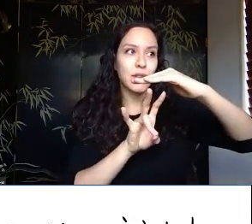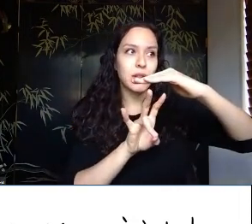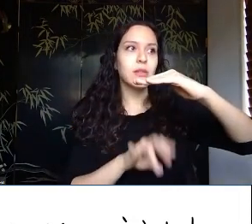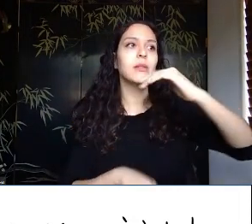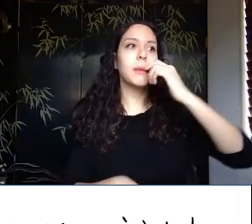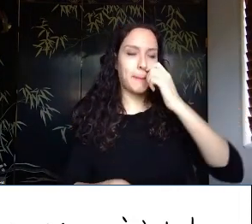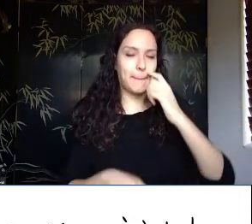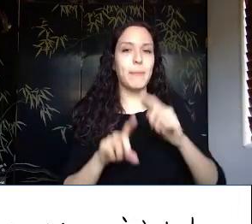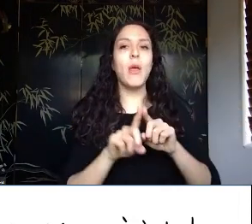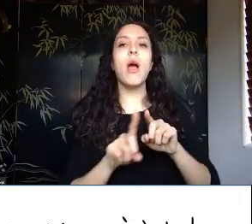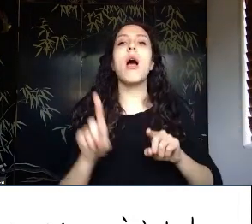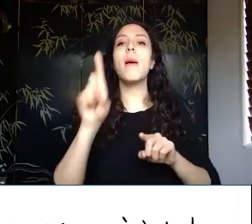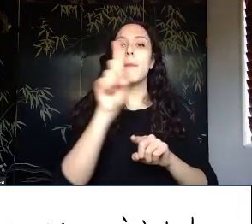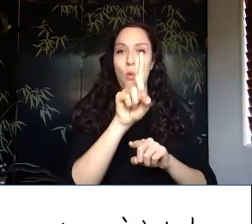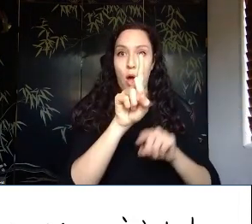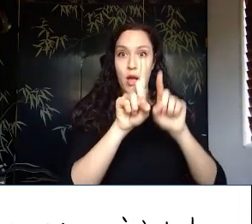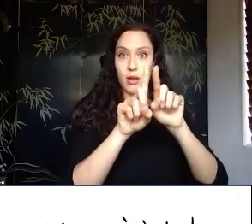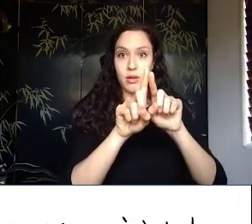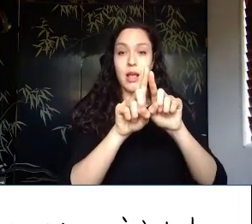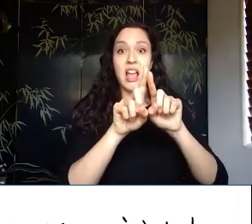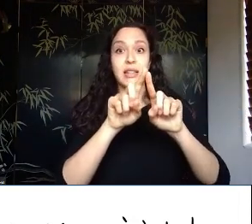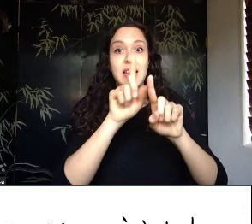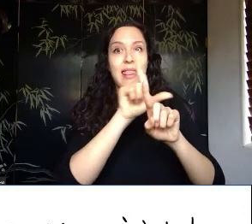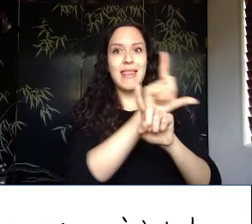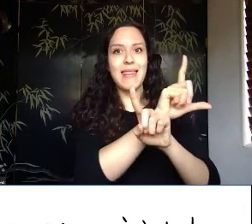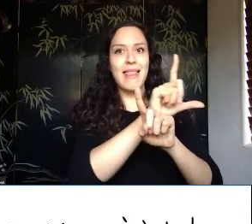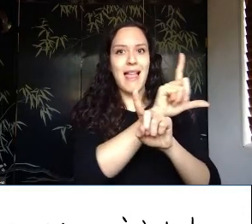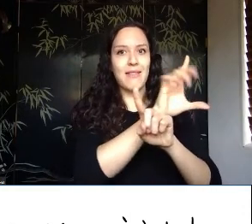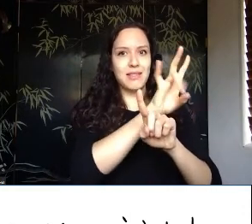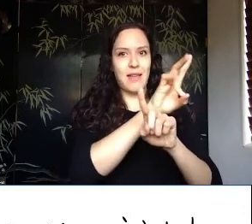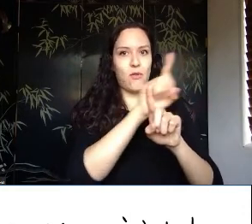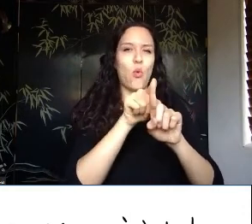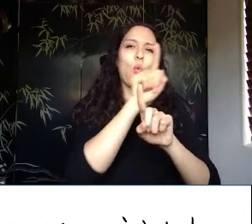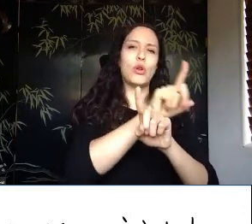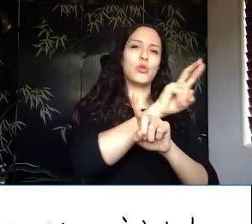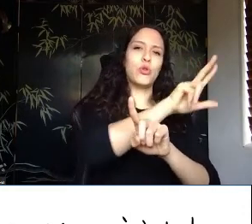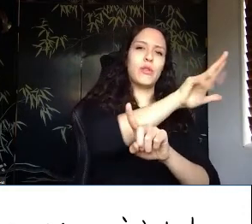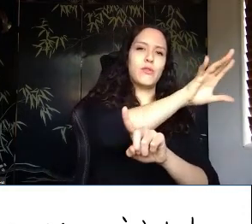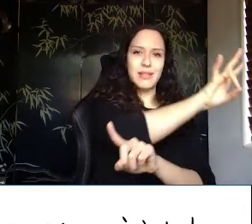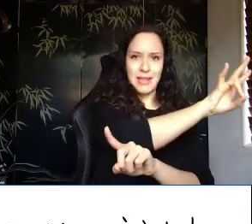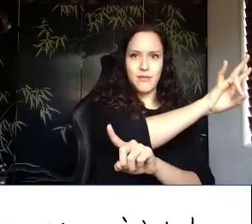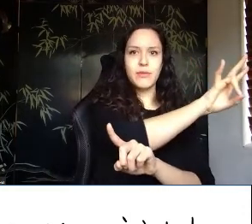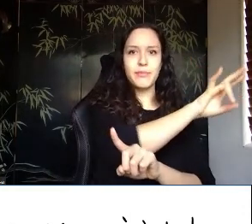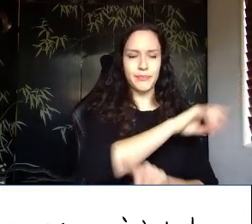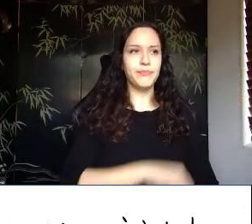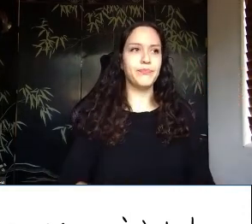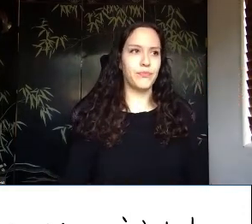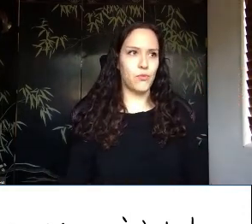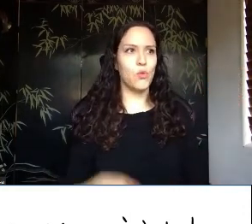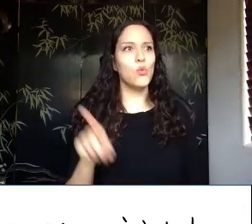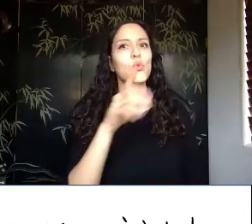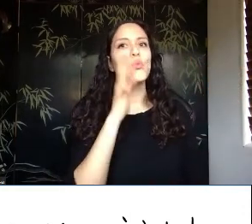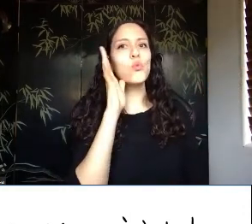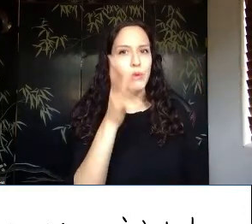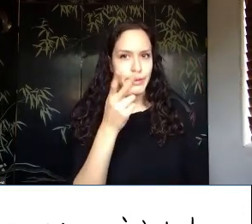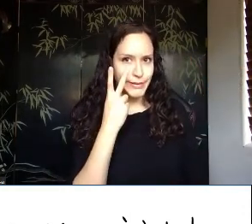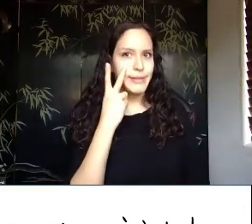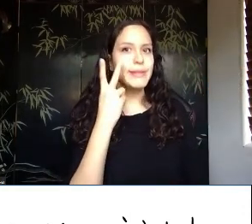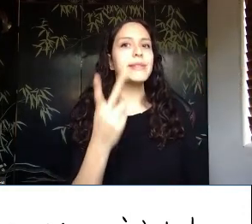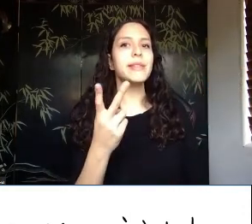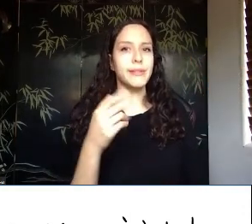up 1 to the left 7. Okay, you're going to see stuff like